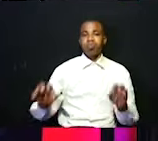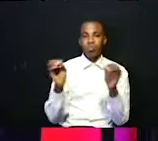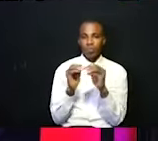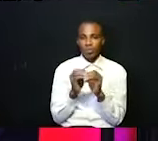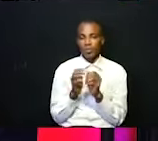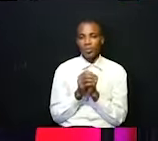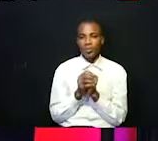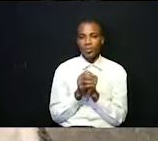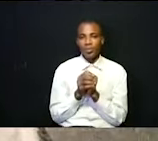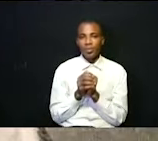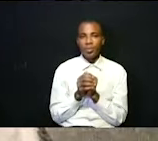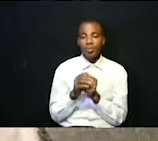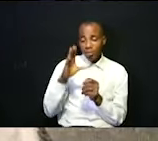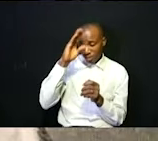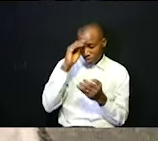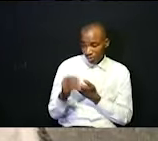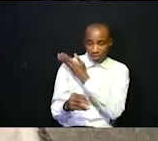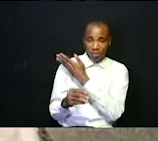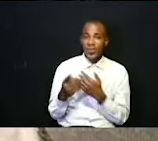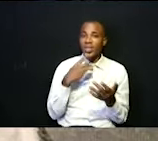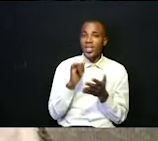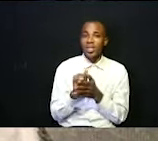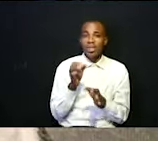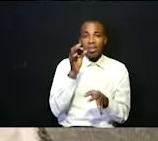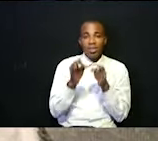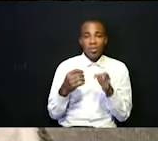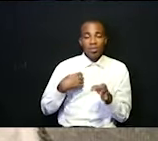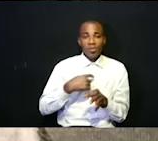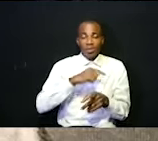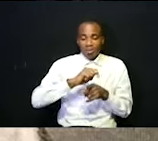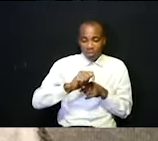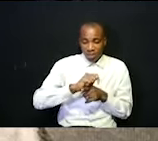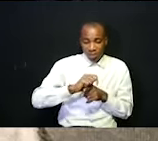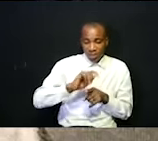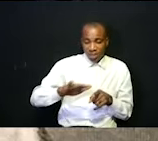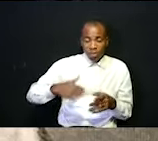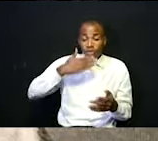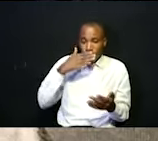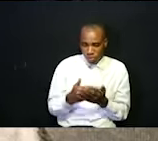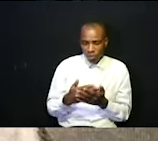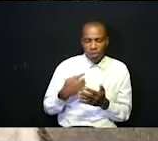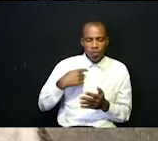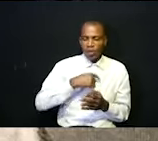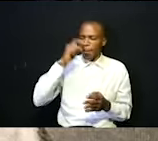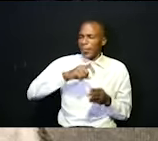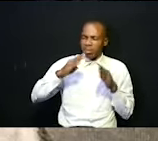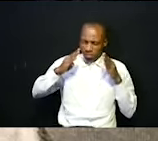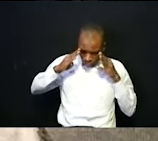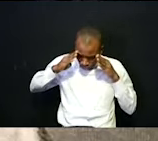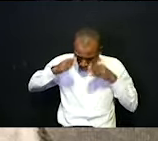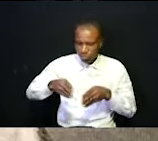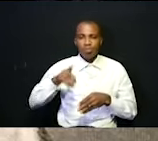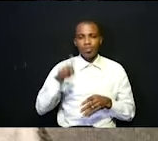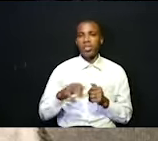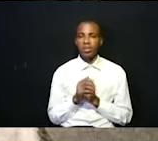that leaving a godly legacy to our children should be our ultimate goal as Christian parents. Tapa